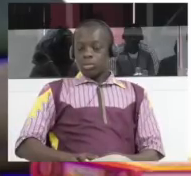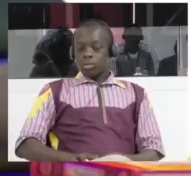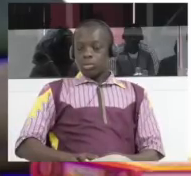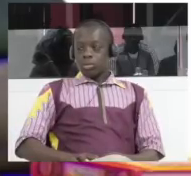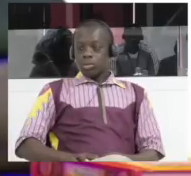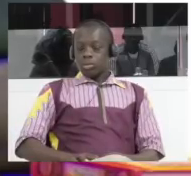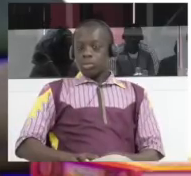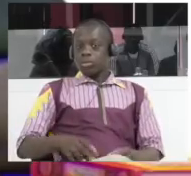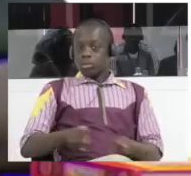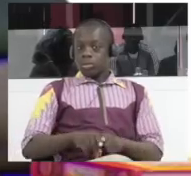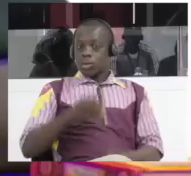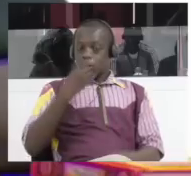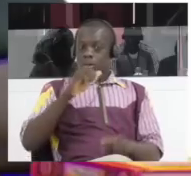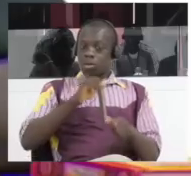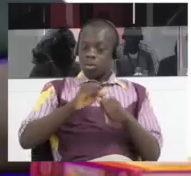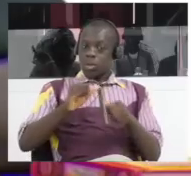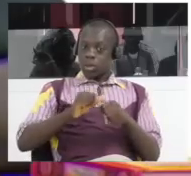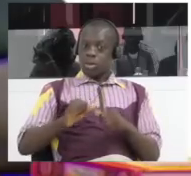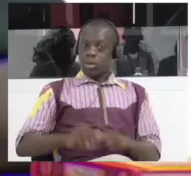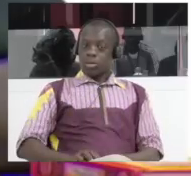things that, you know, let him convey